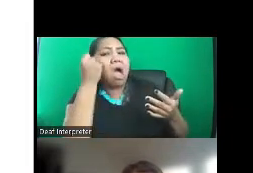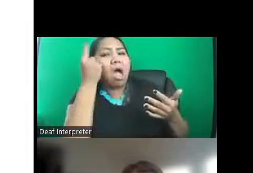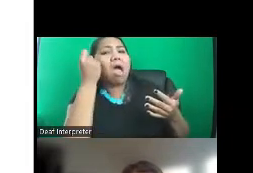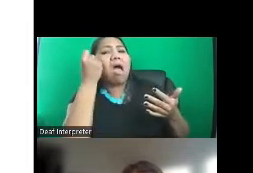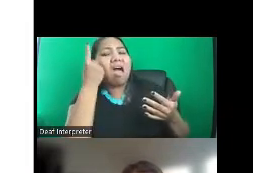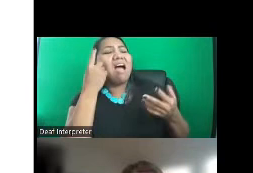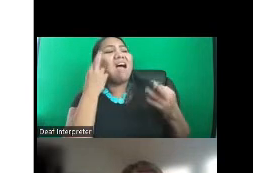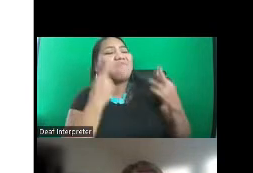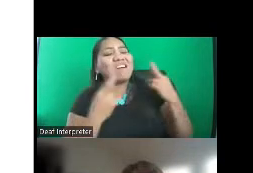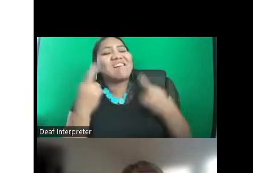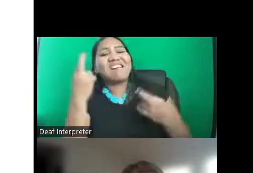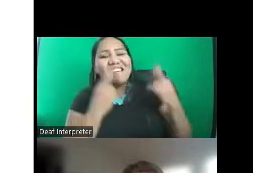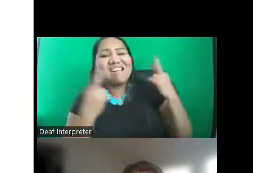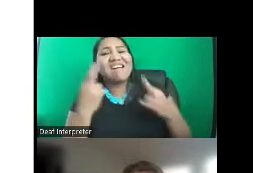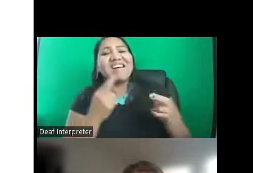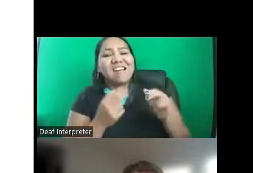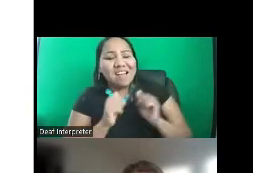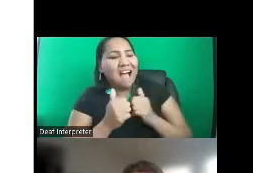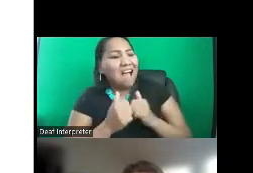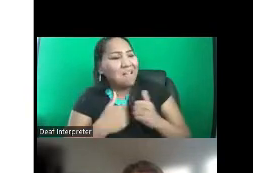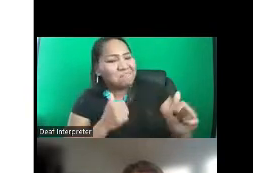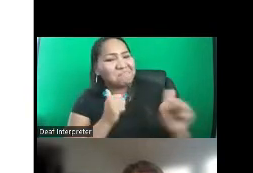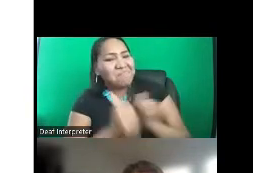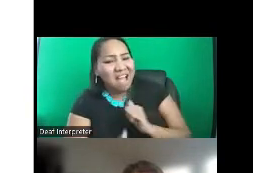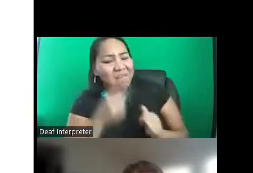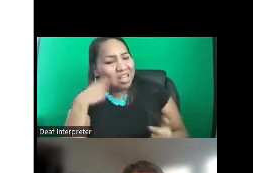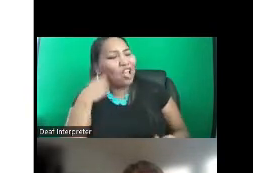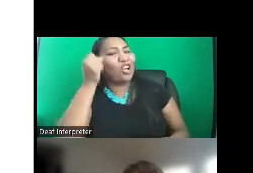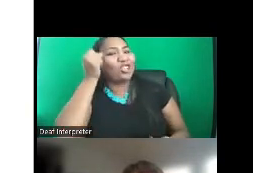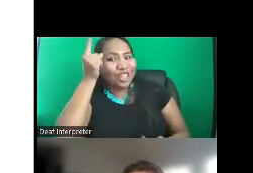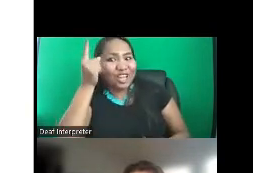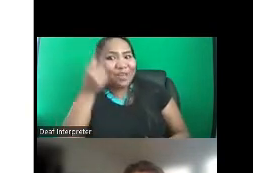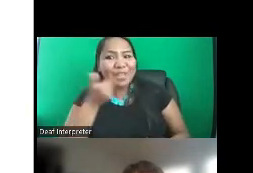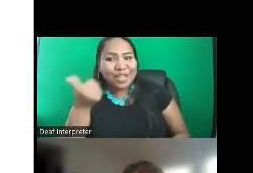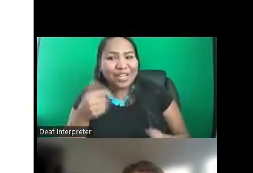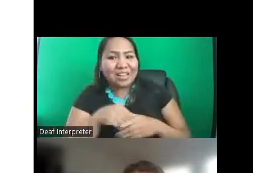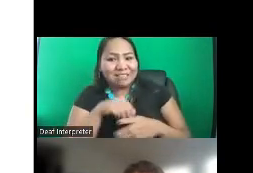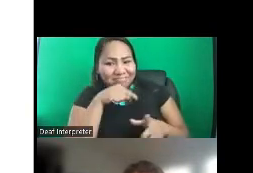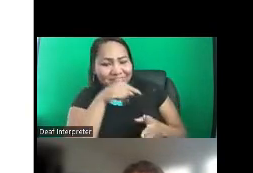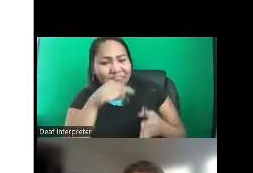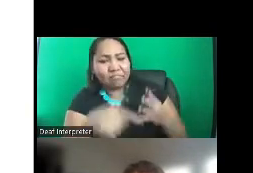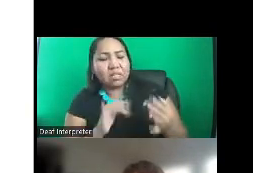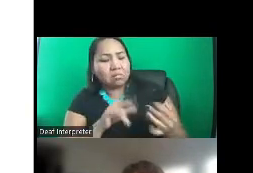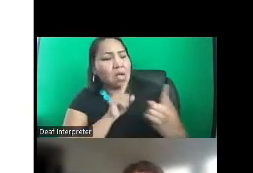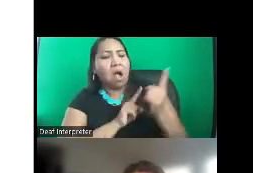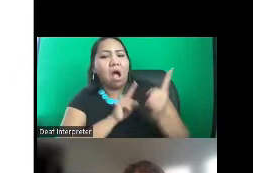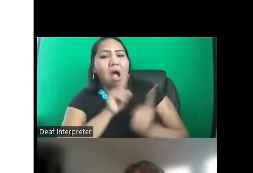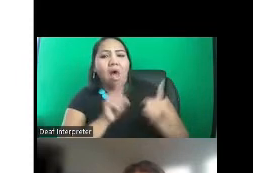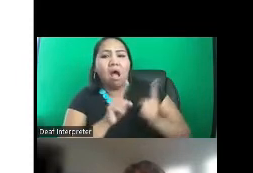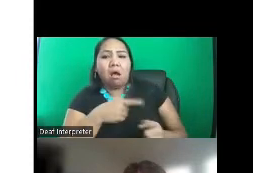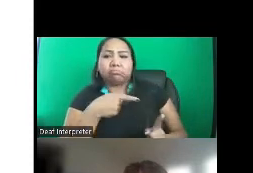my classes, was individual one-on-one meetings.